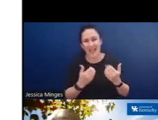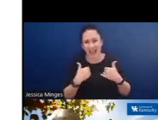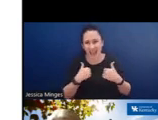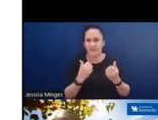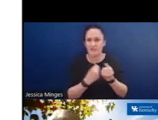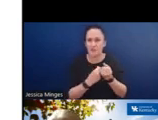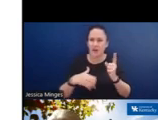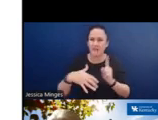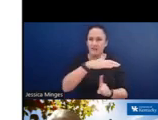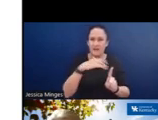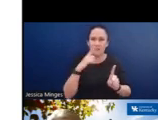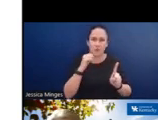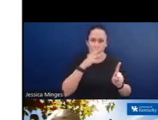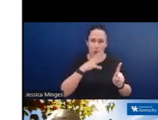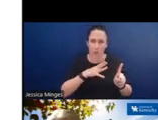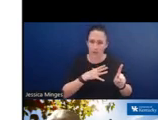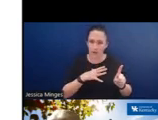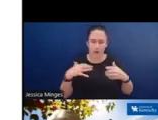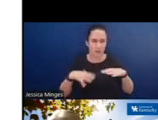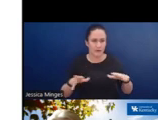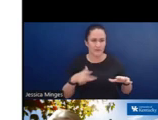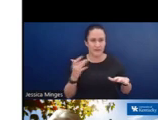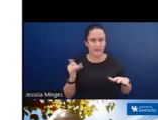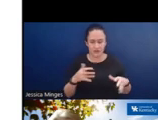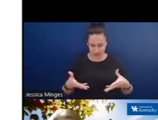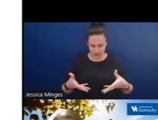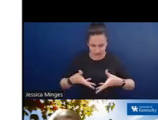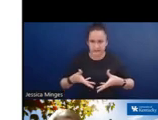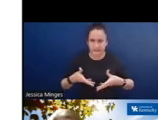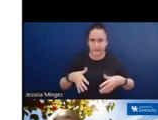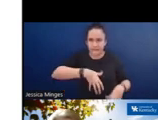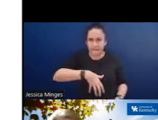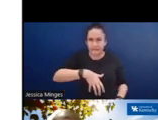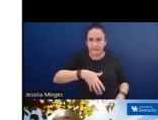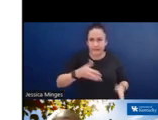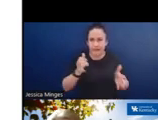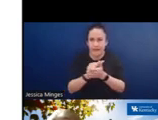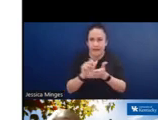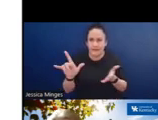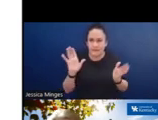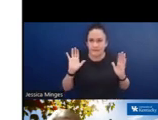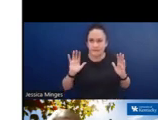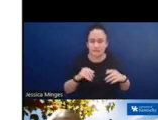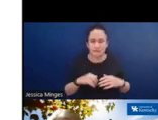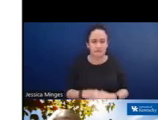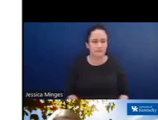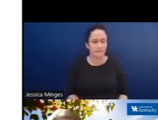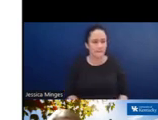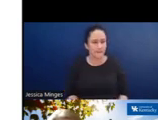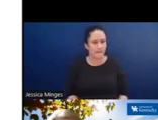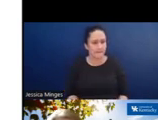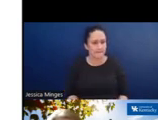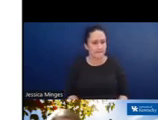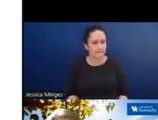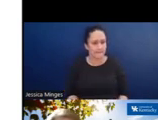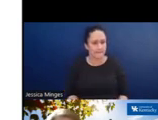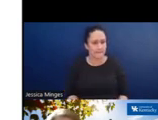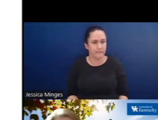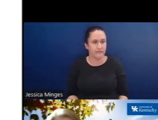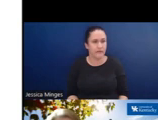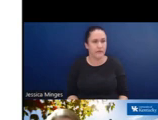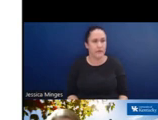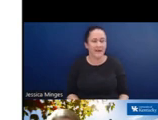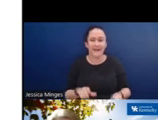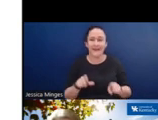woman, so that she doesn't feel like she's just a vessel of the pregnancy. So we also, as a mission